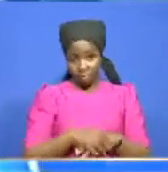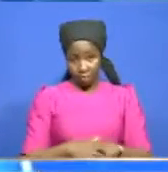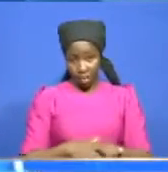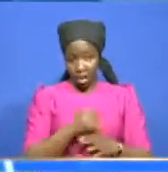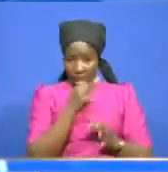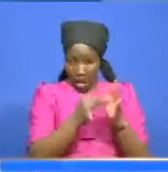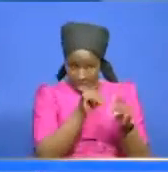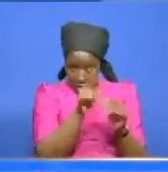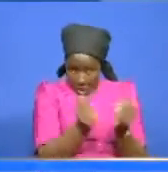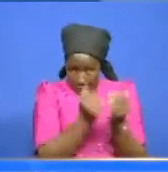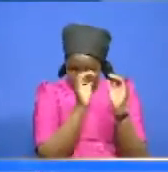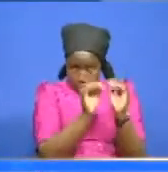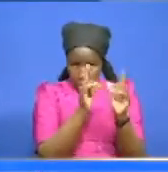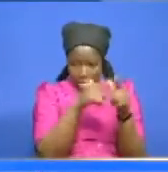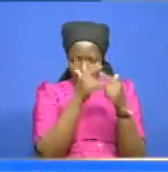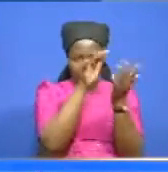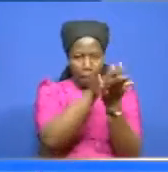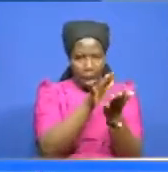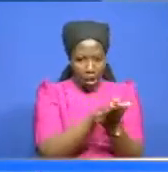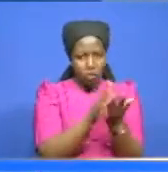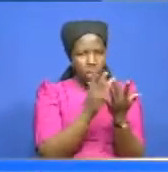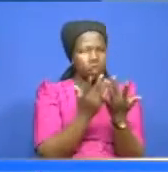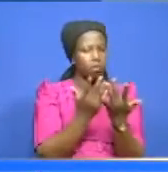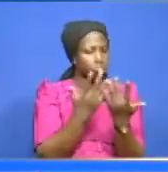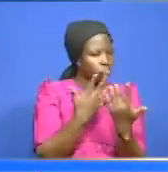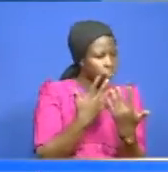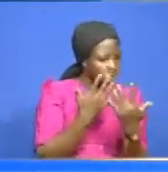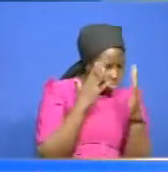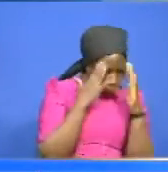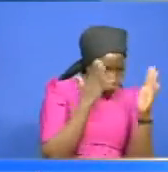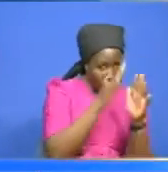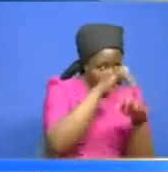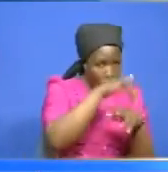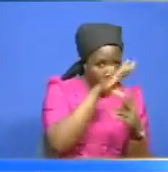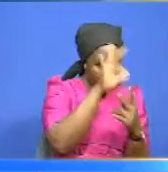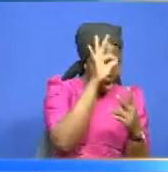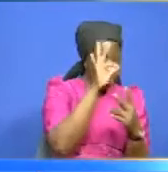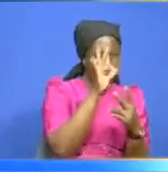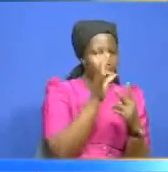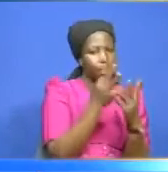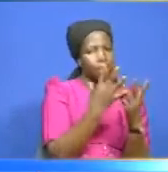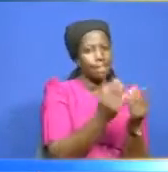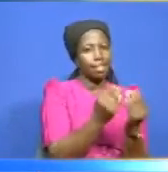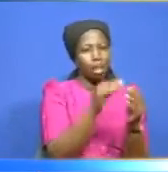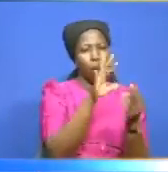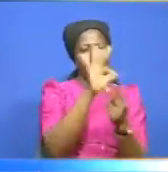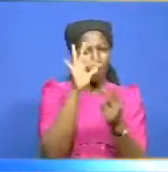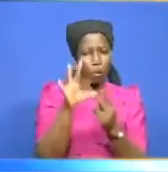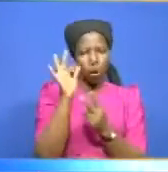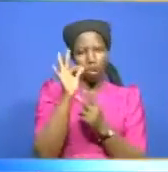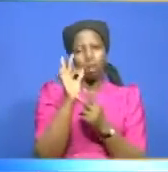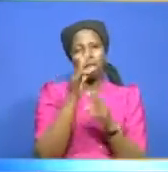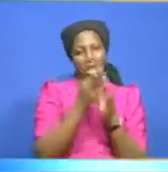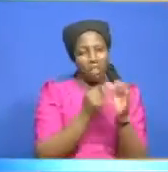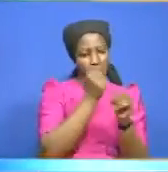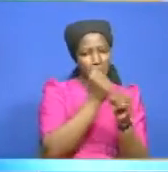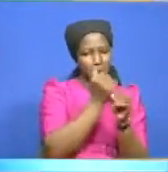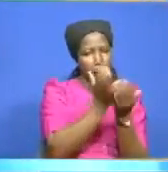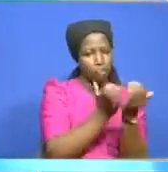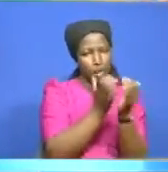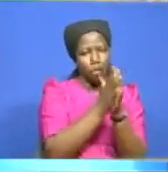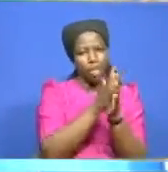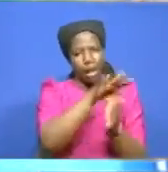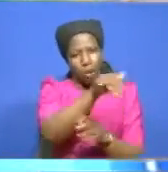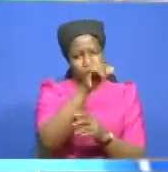doesn't happen, of course, banks will go for the easier option. And if trading in bonds and treasury bills and doing business with county government, which